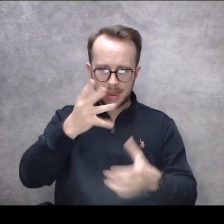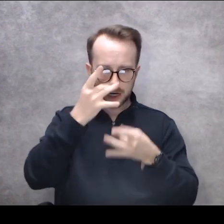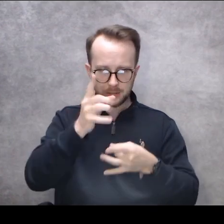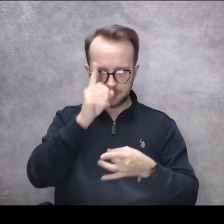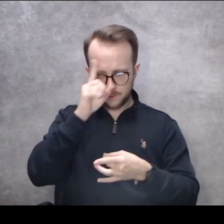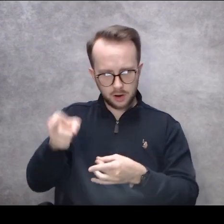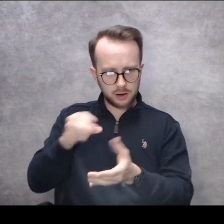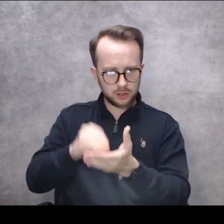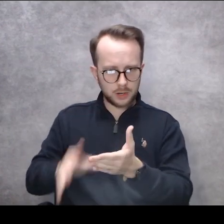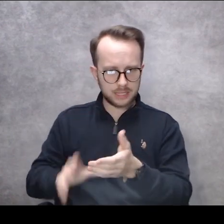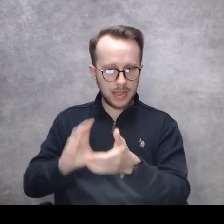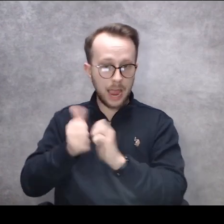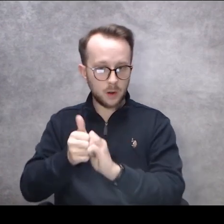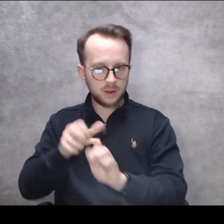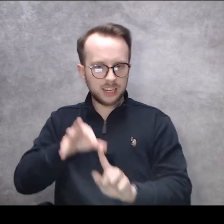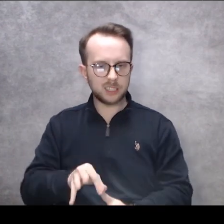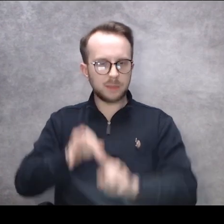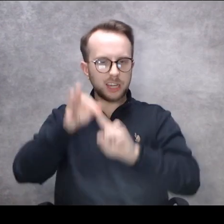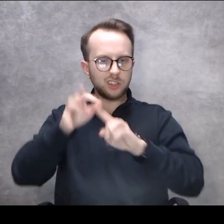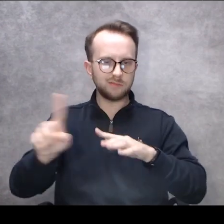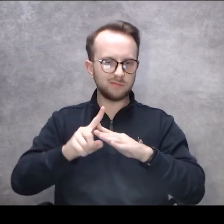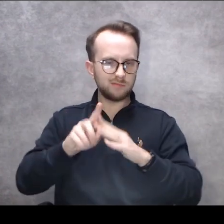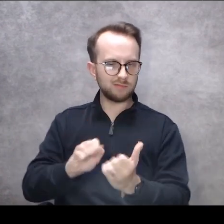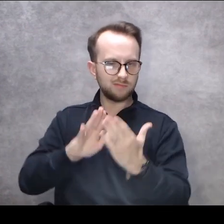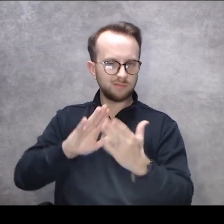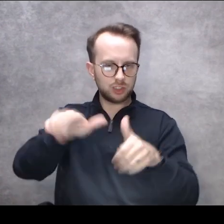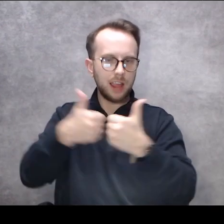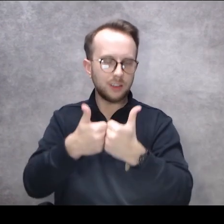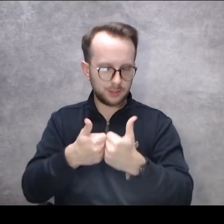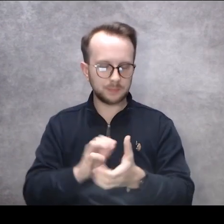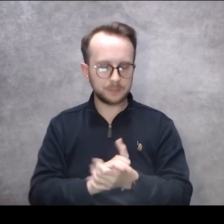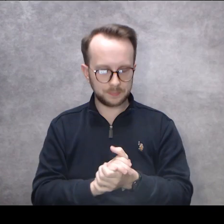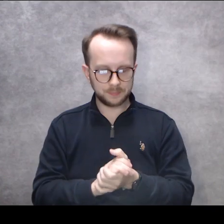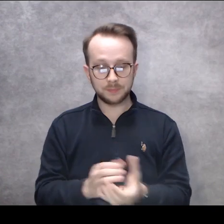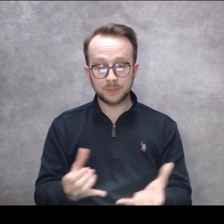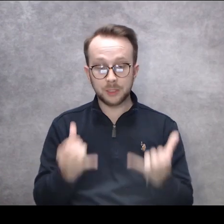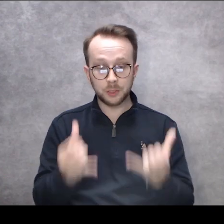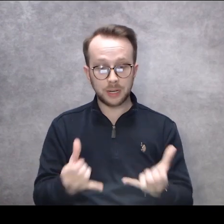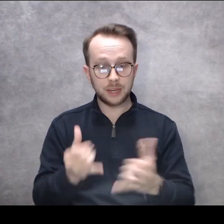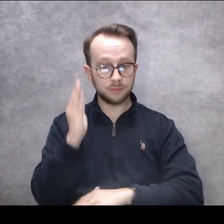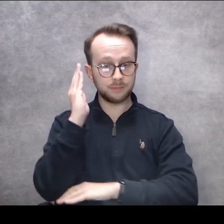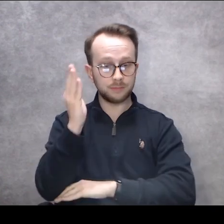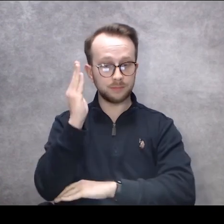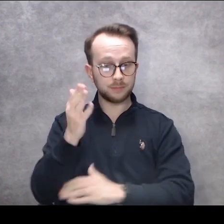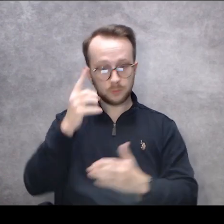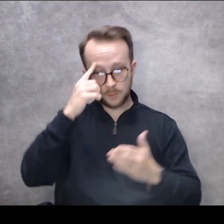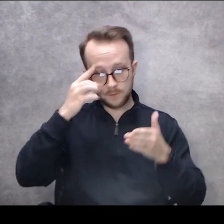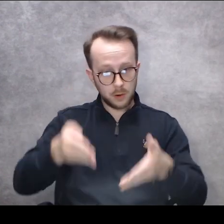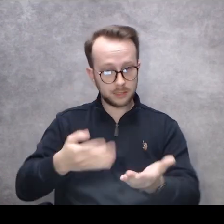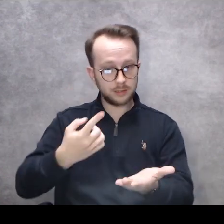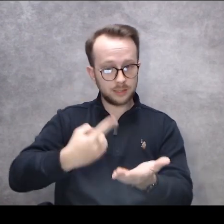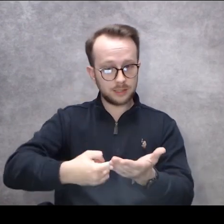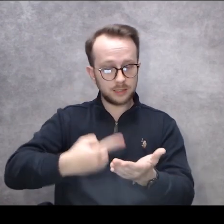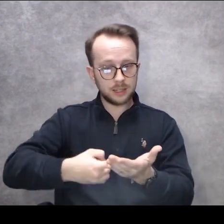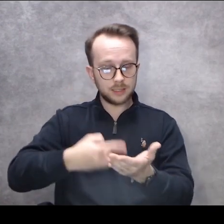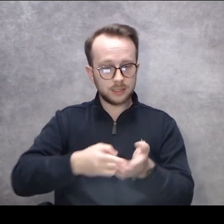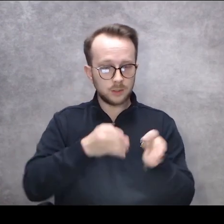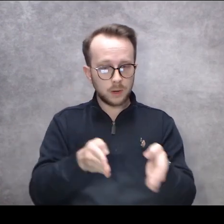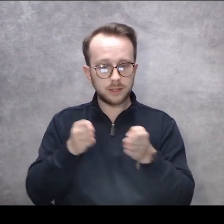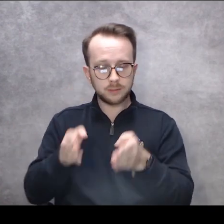students, especially when faced with challenges? Today's presentation will discuss ways teachers can